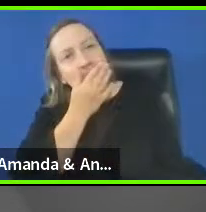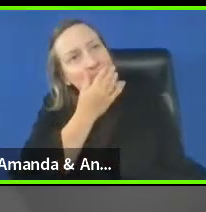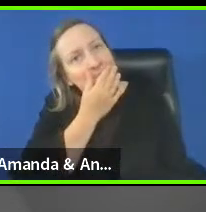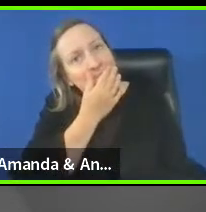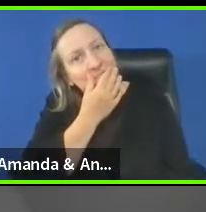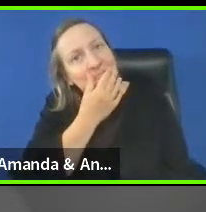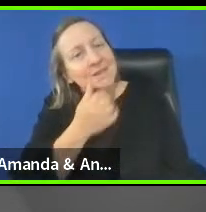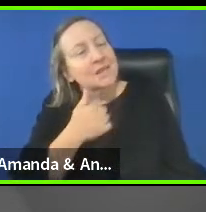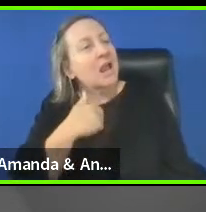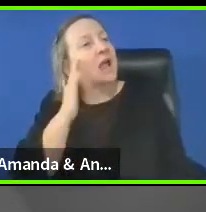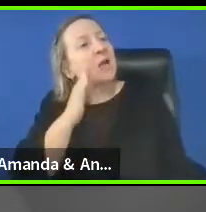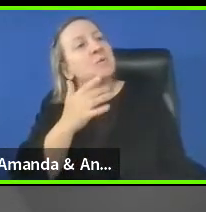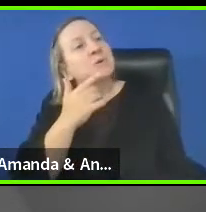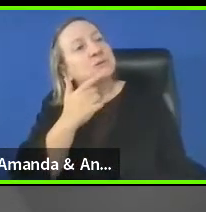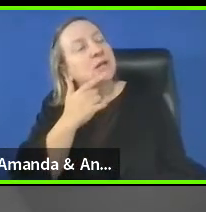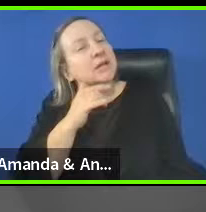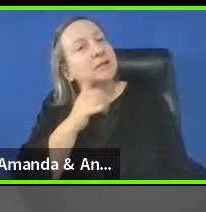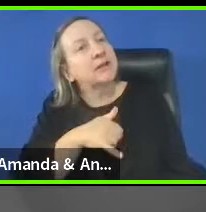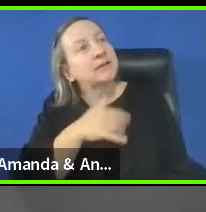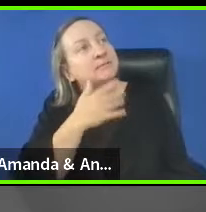I would say that